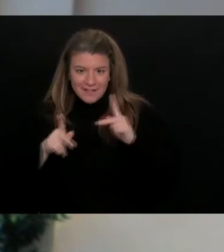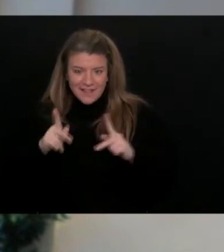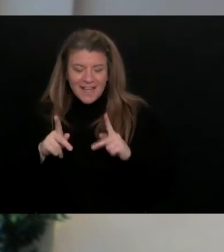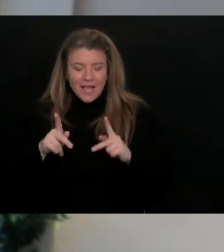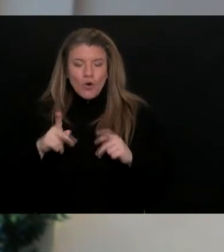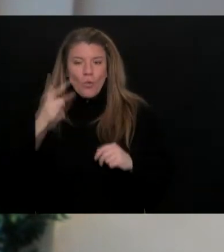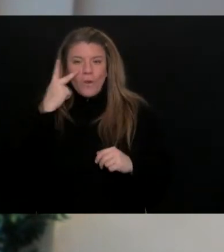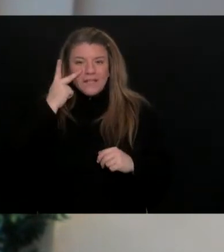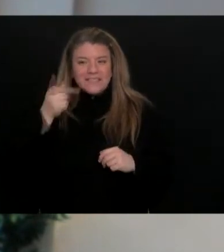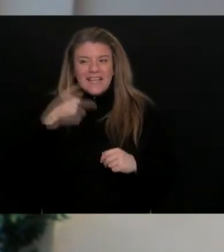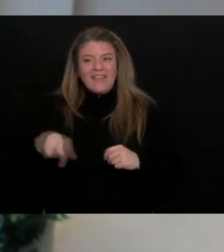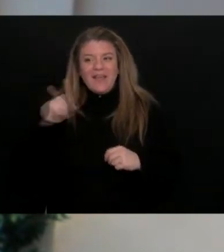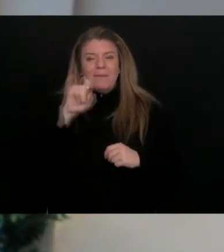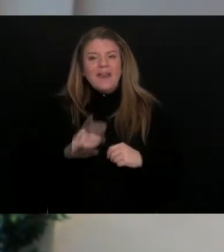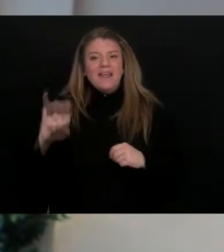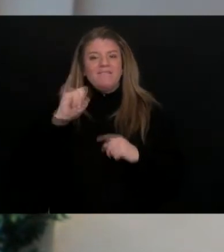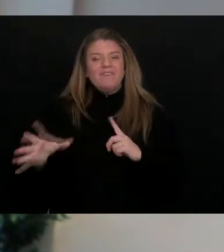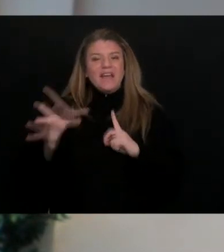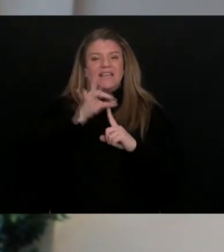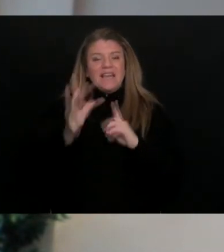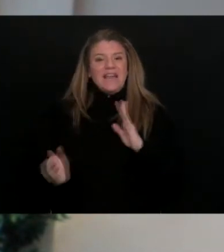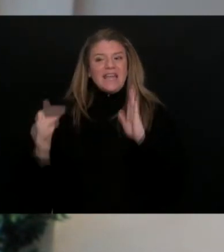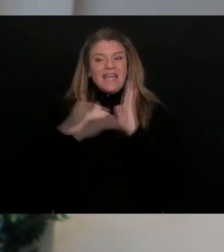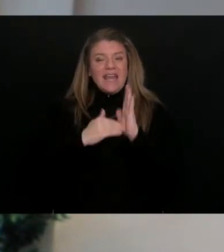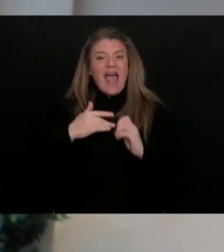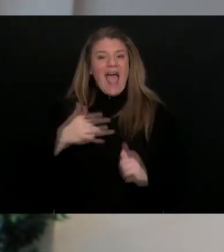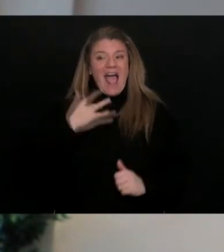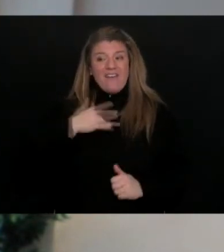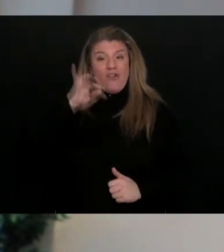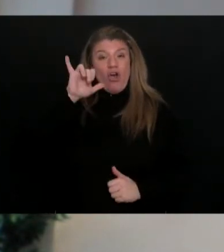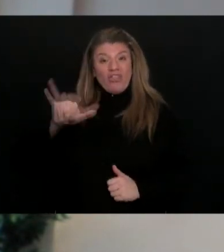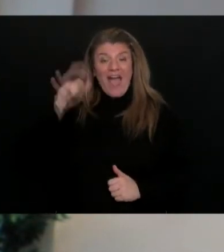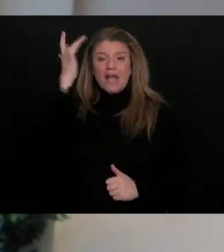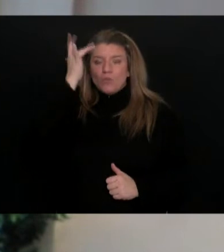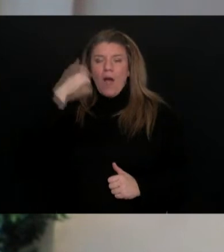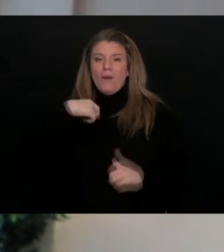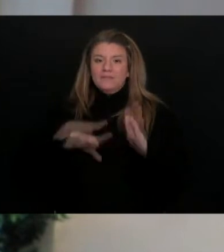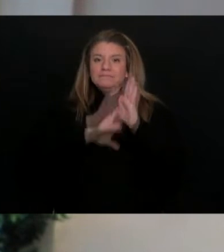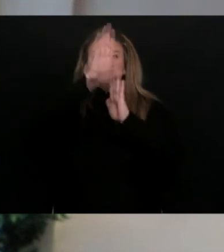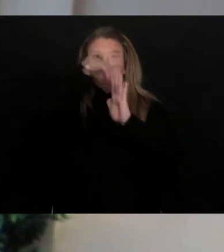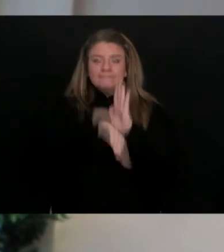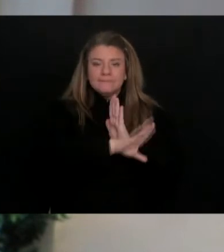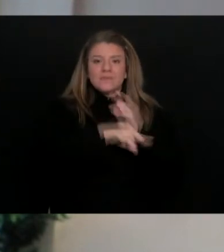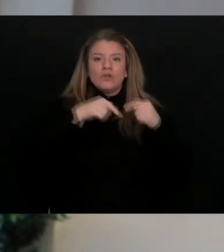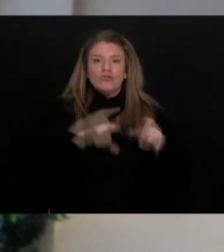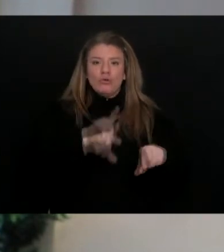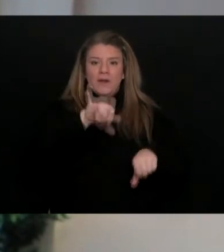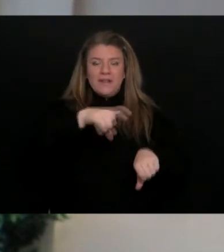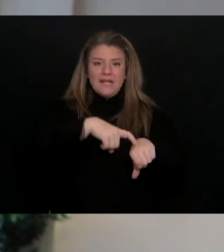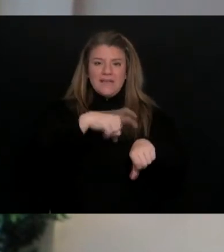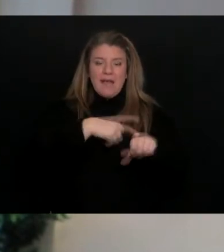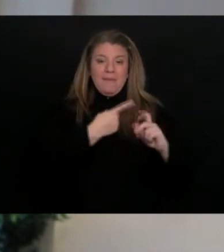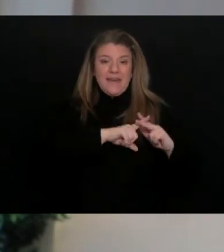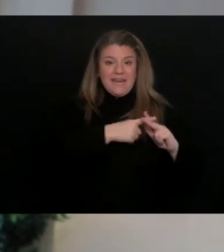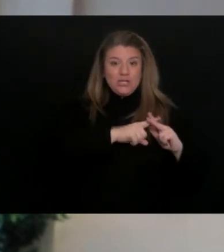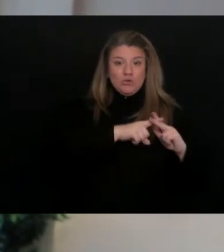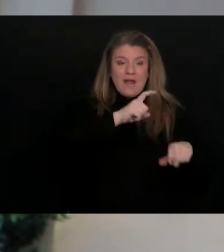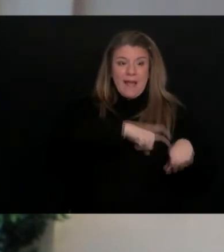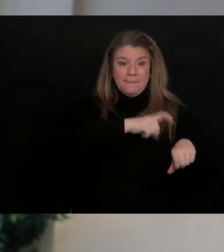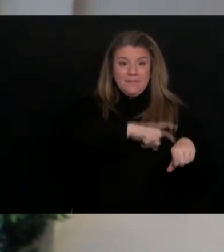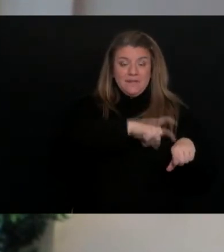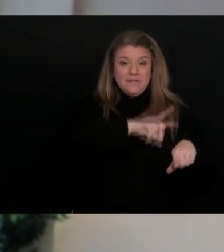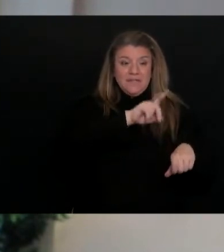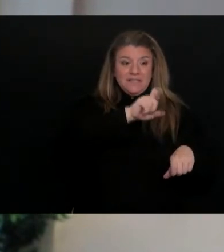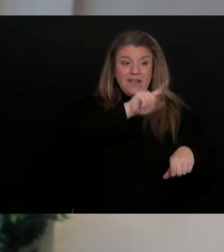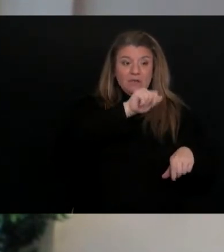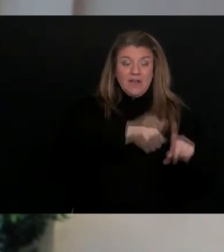people getting infected too. So I think that accounts for the sharp up and down in the initial times that Delta impacted, say, India, but now